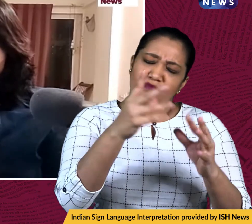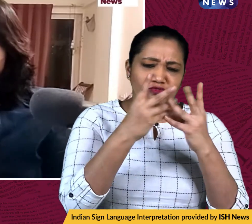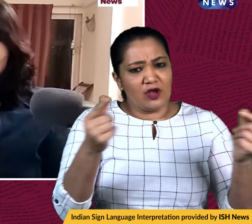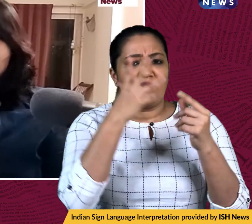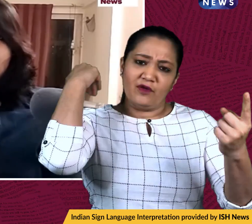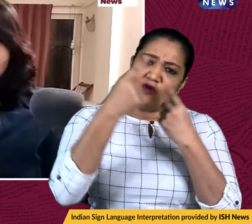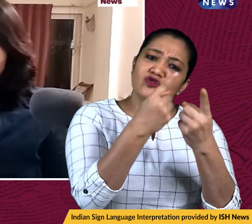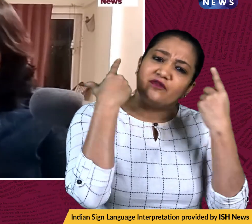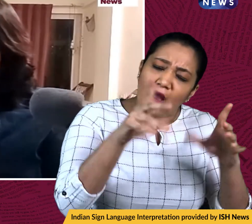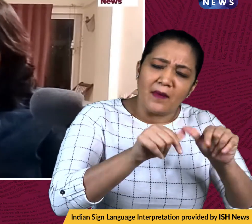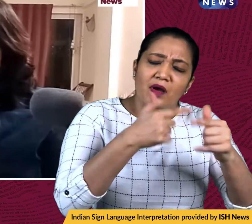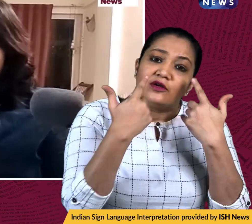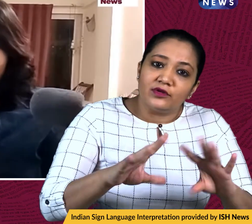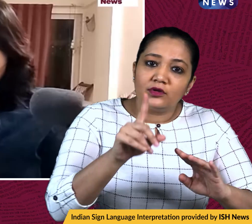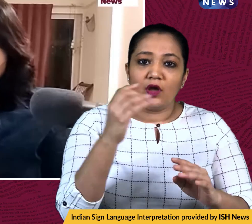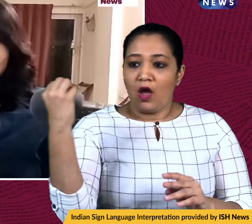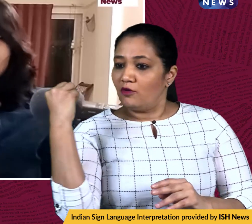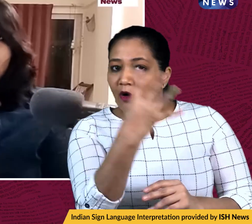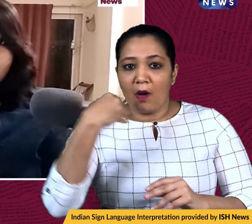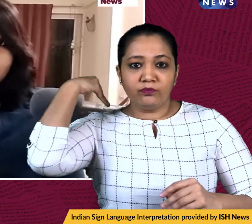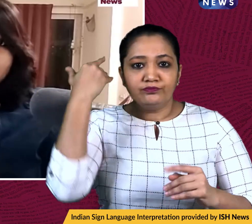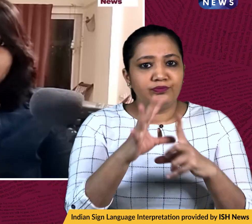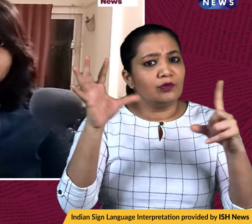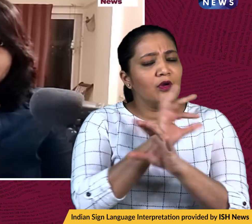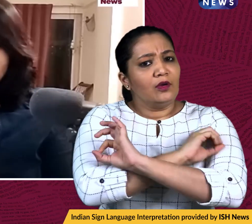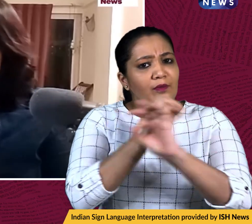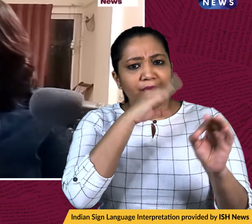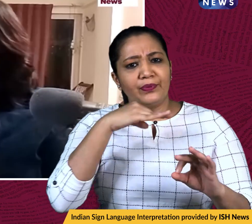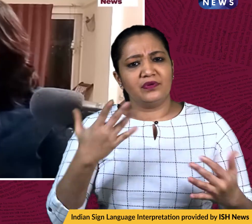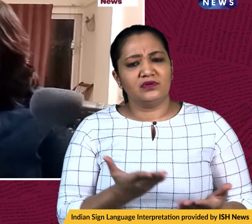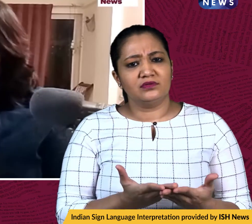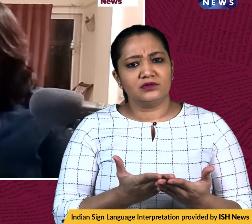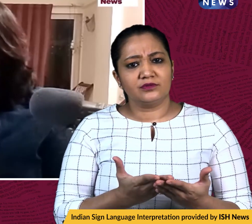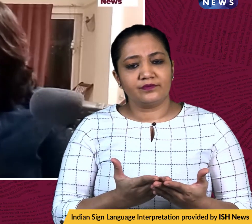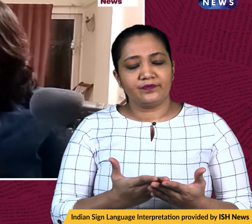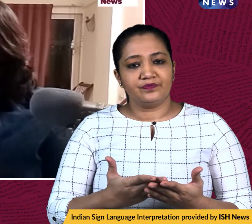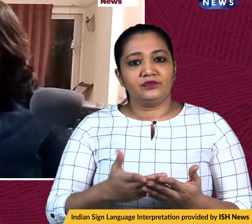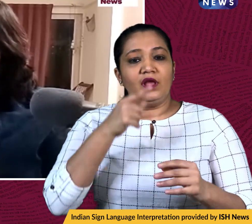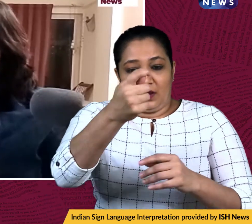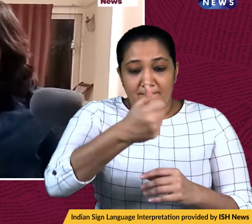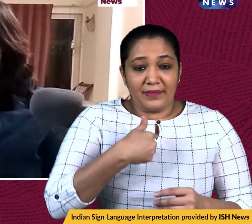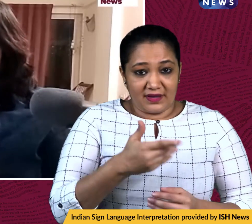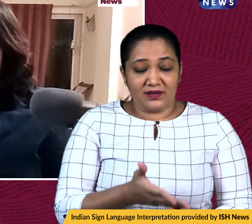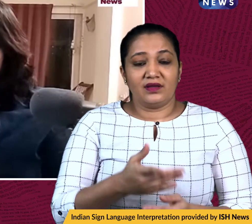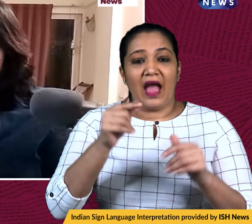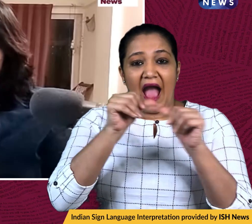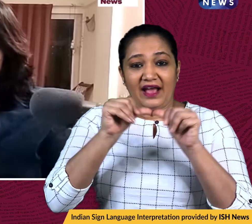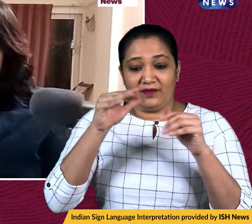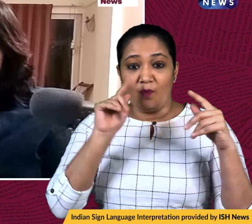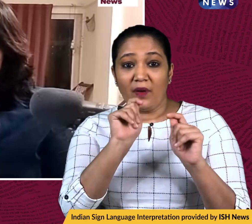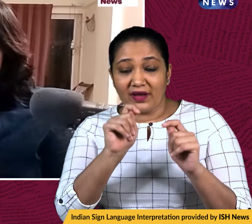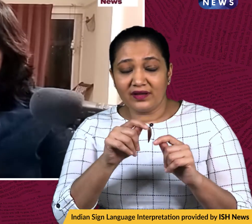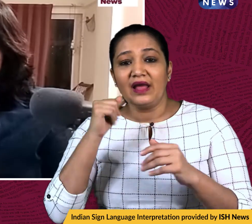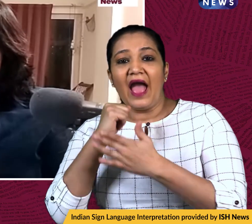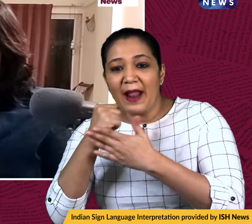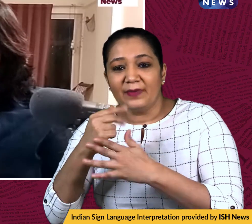a week, but even after a period of 4 months, no action has been taken. The present honorarium of Anganwadi workers